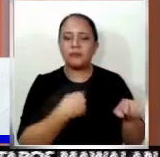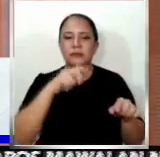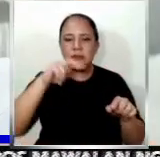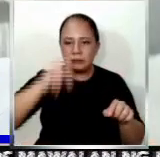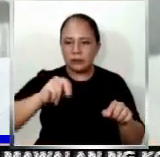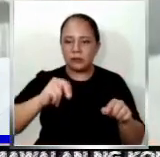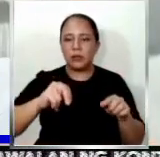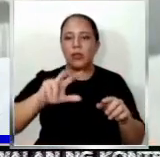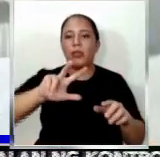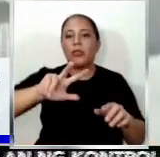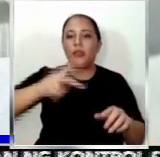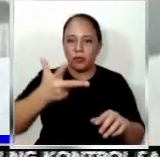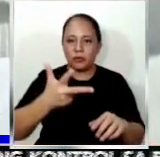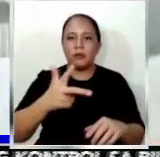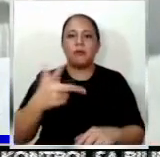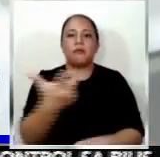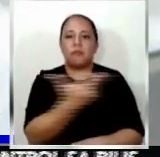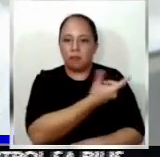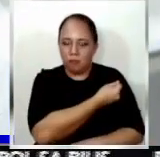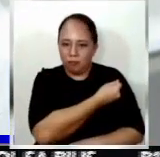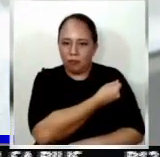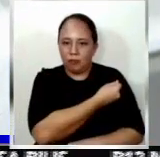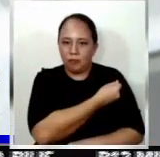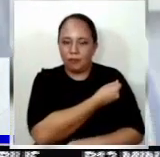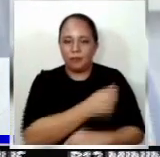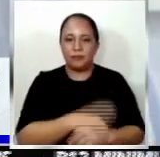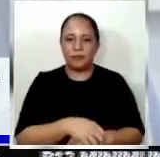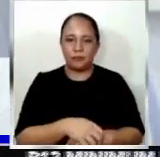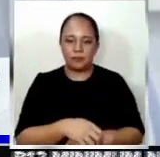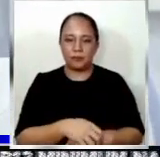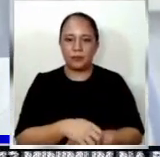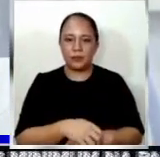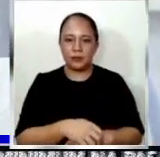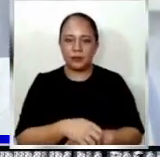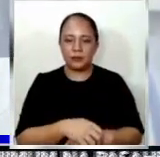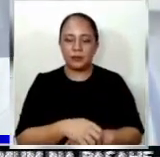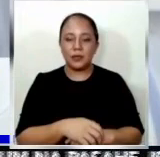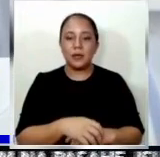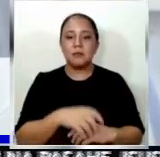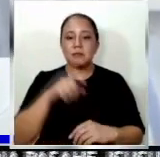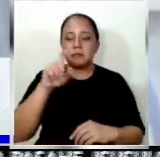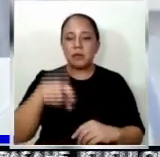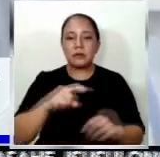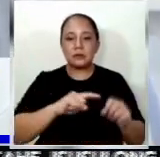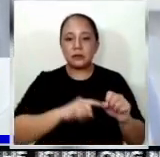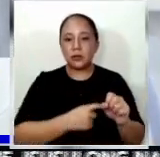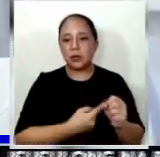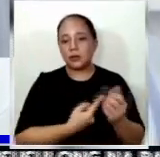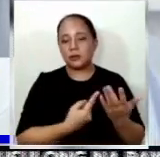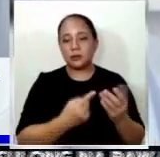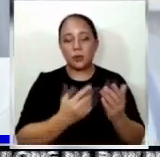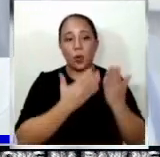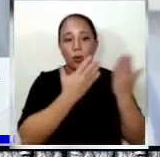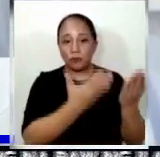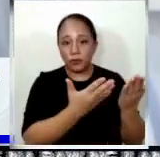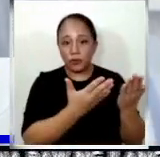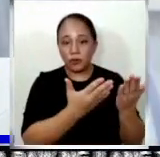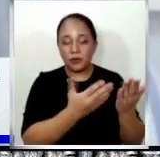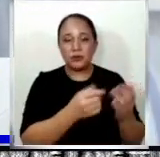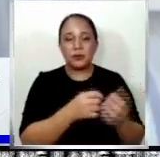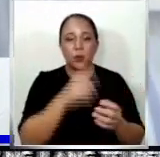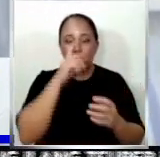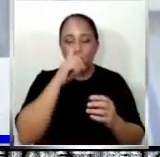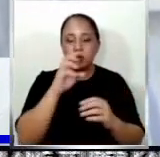third dose of the homologous or the same vaccine. This should be started to be offered to people age 60 and